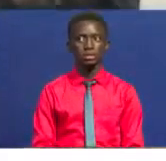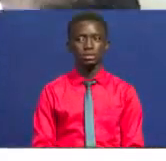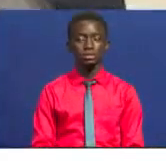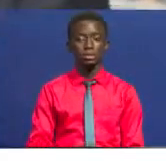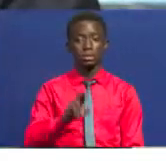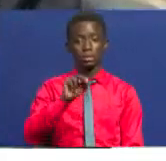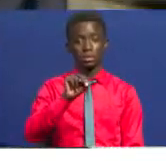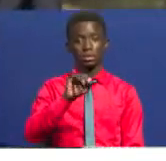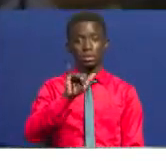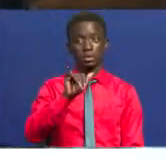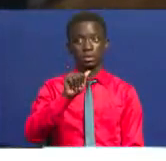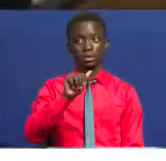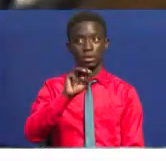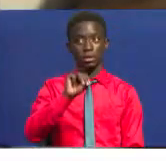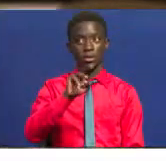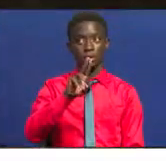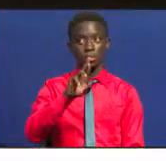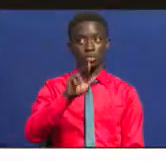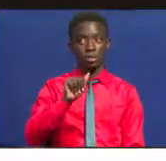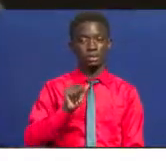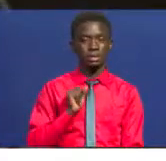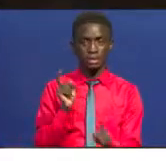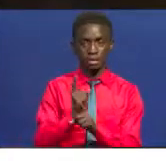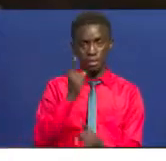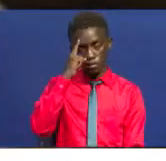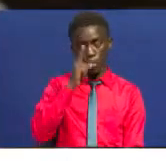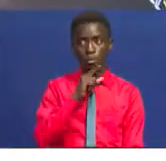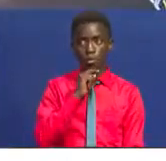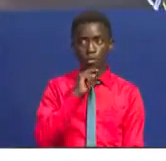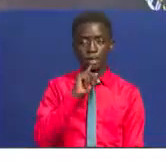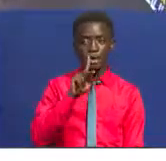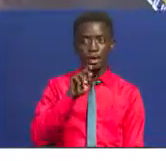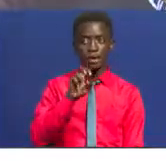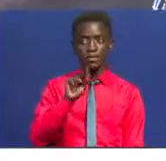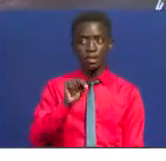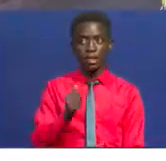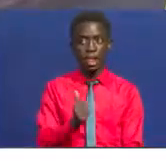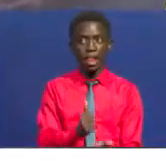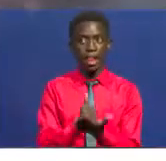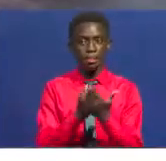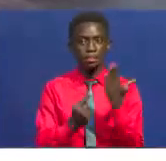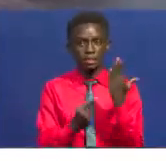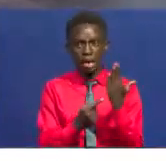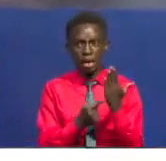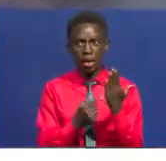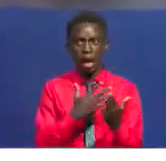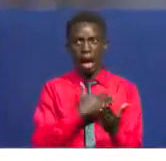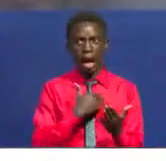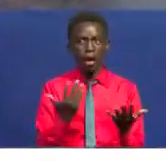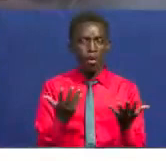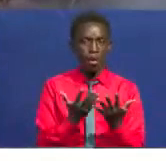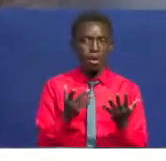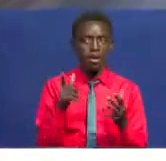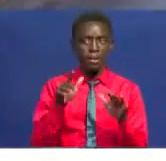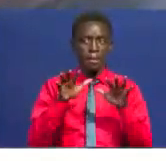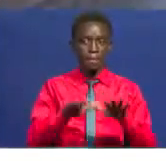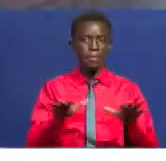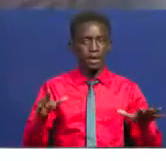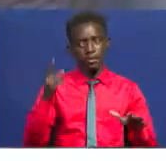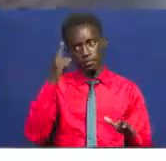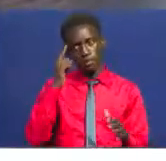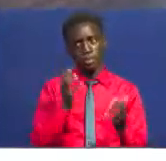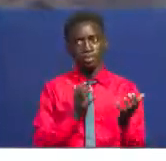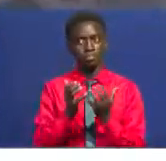Nyambura, Kelvin's sister and associate, helps with both the technical and the marketing of the business. She has embraced